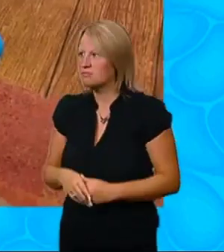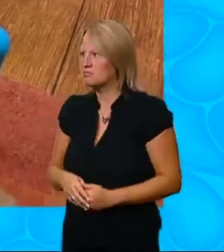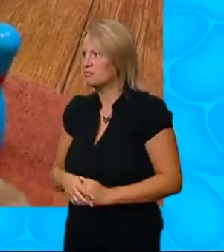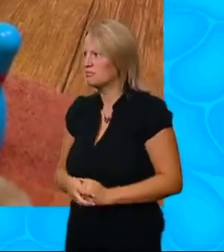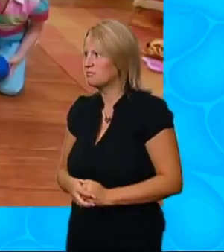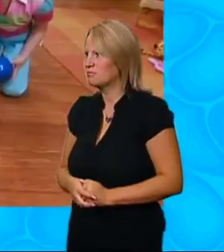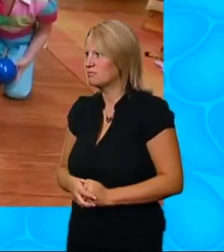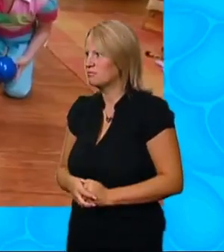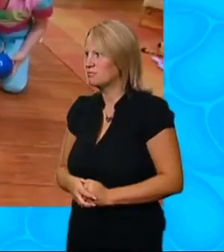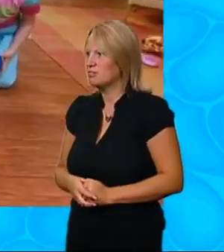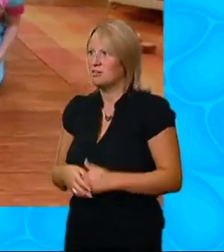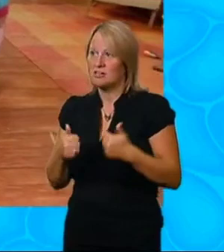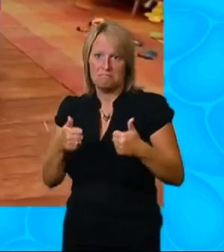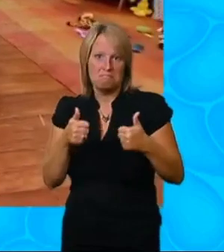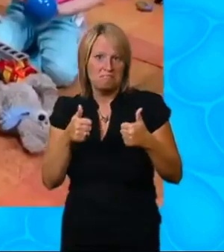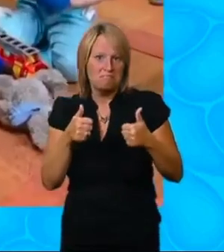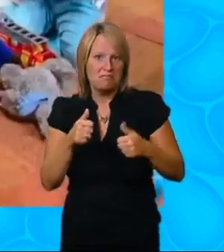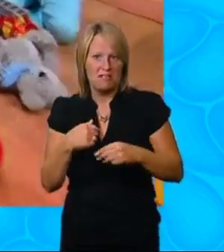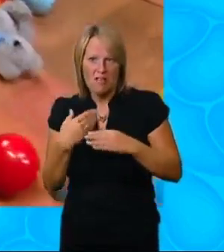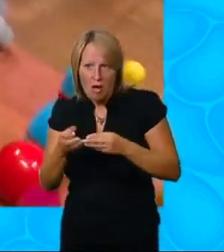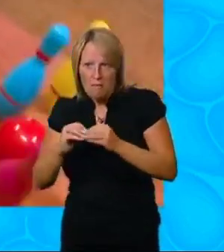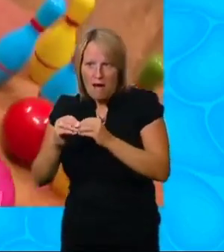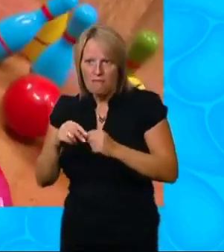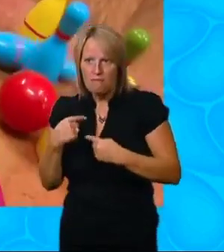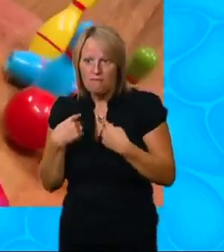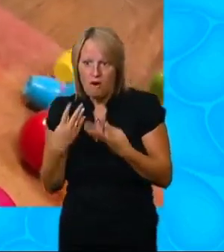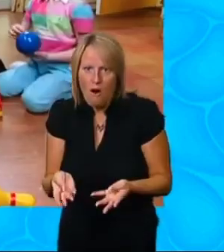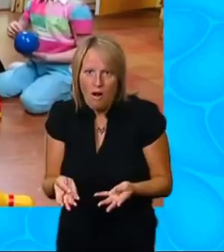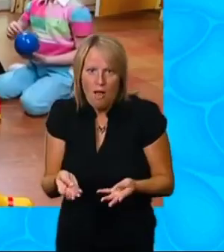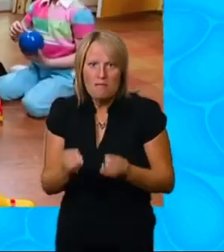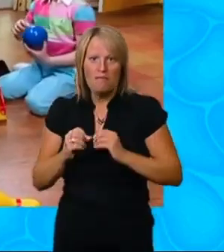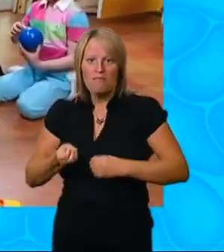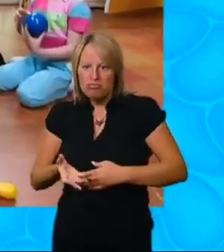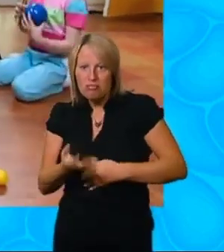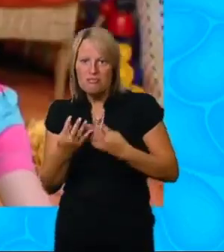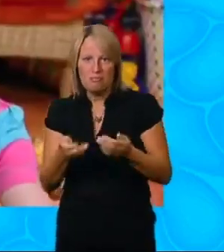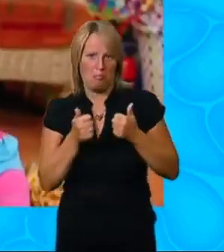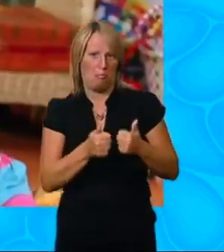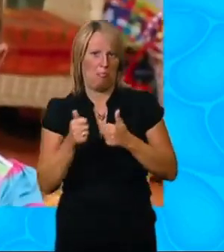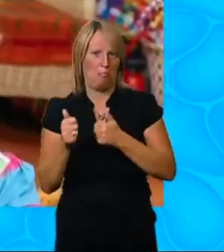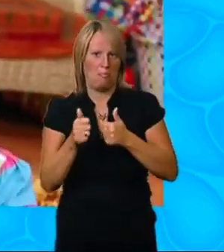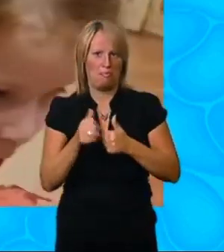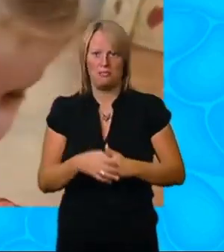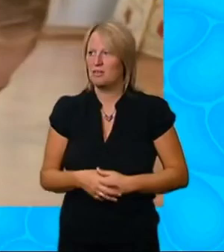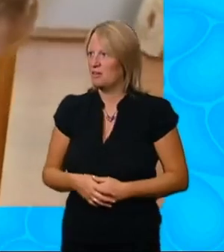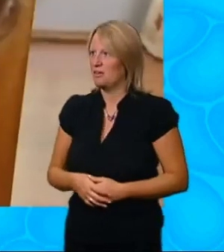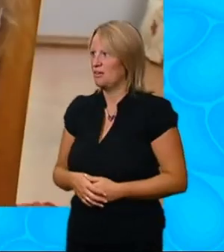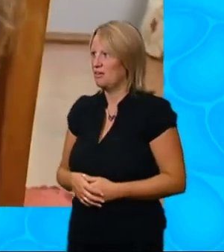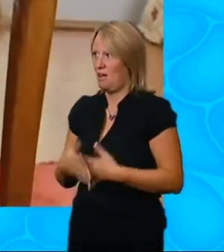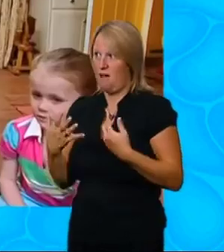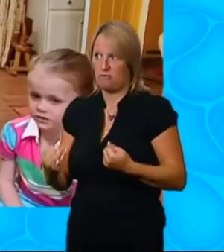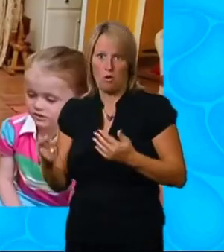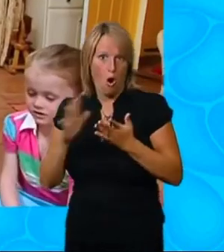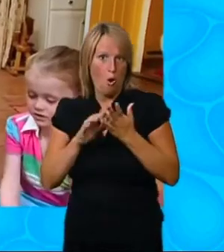Oh, it's fallen over. That's the way. Have me the pie. Knock them all down. Hey, well done. Well, we've got Hope and we've got